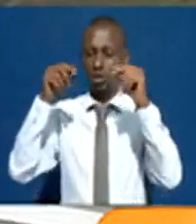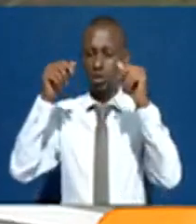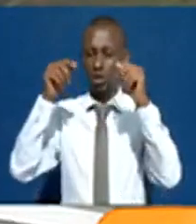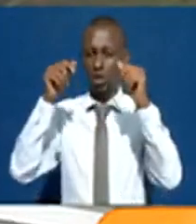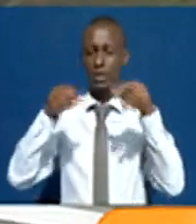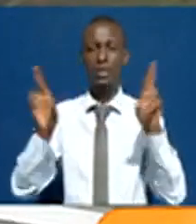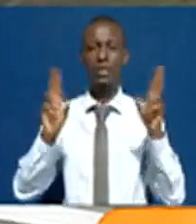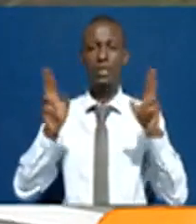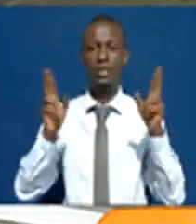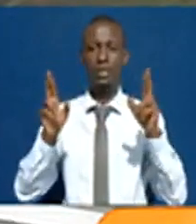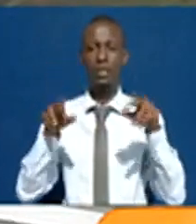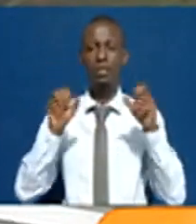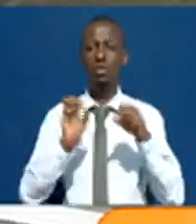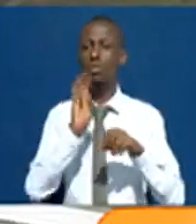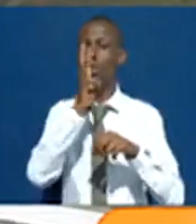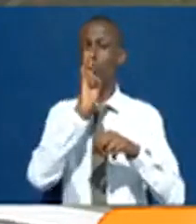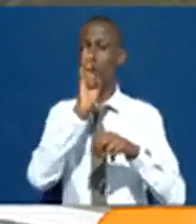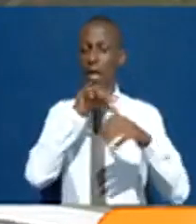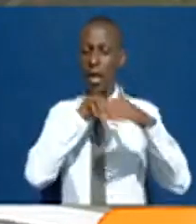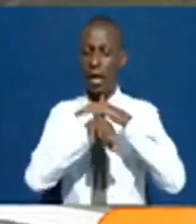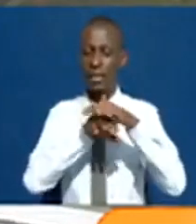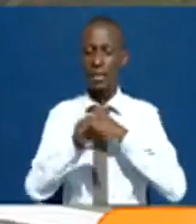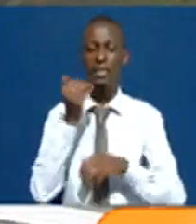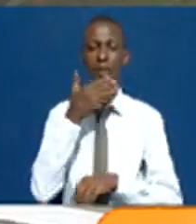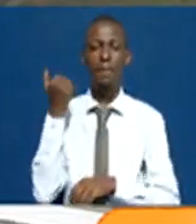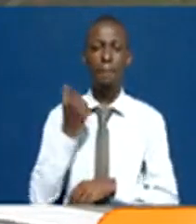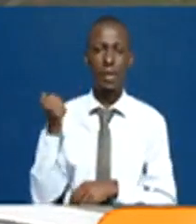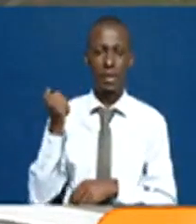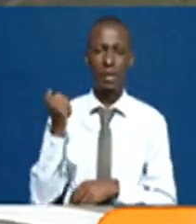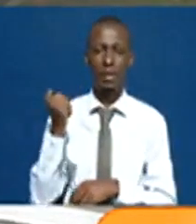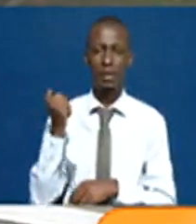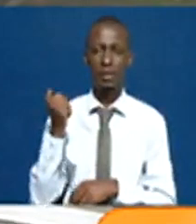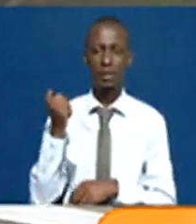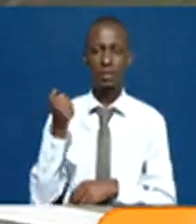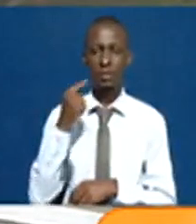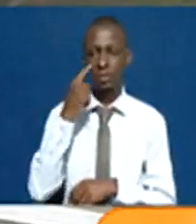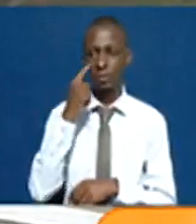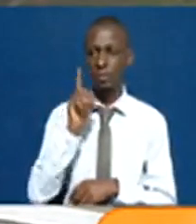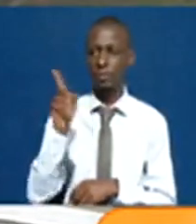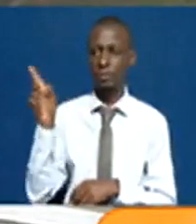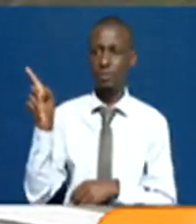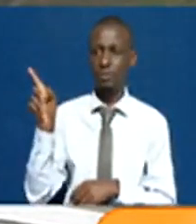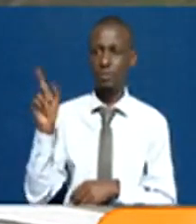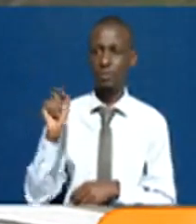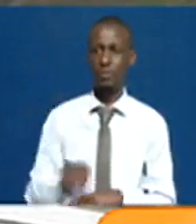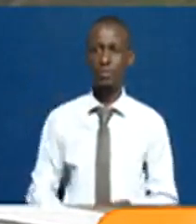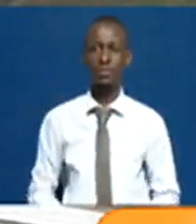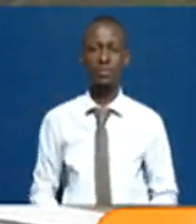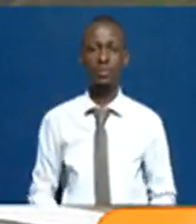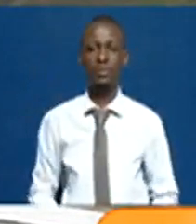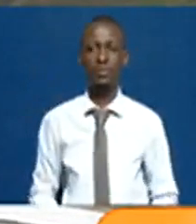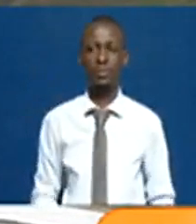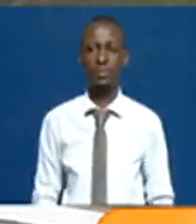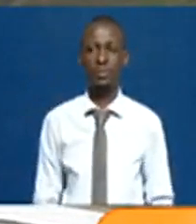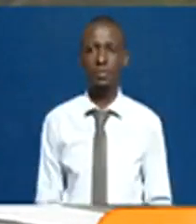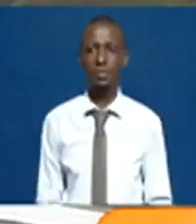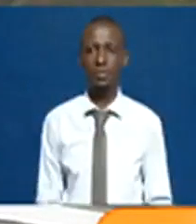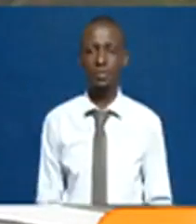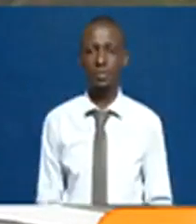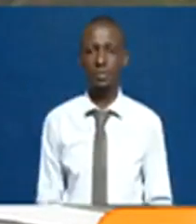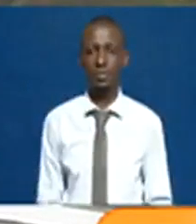for better water penetration and retention. Let's get more from our very own Denis Otieno on this